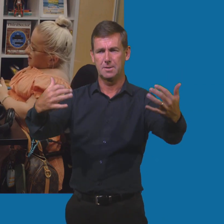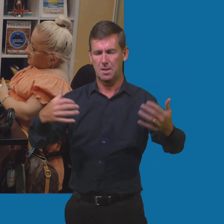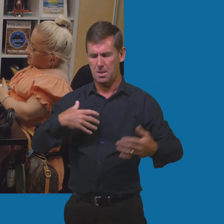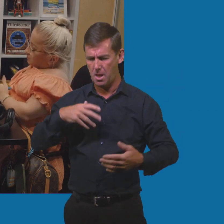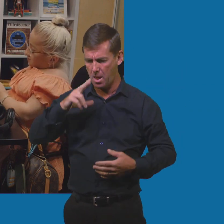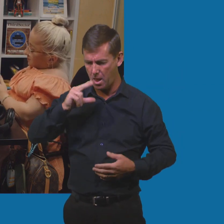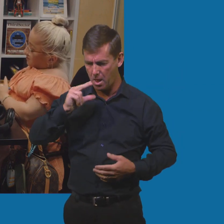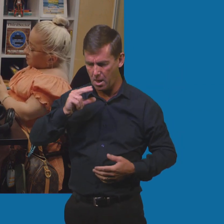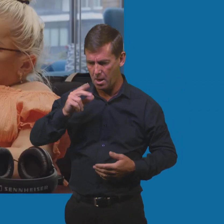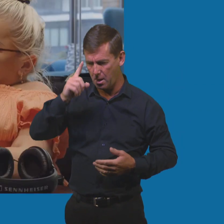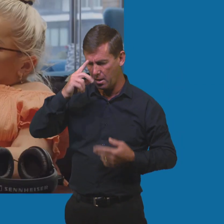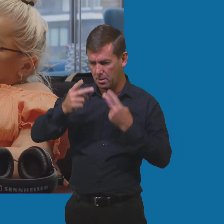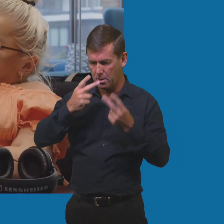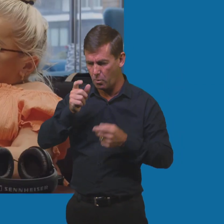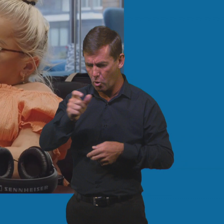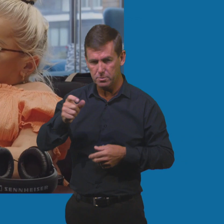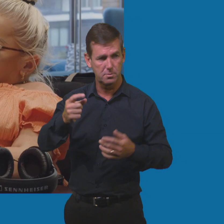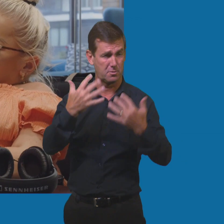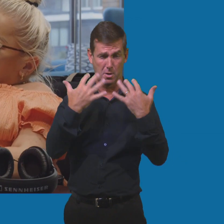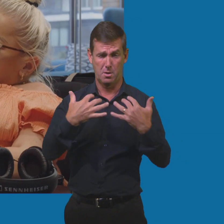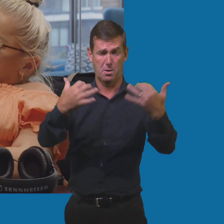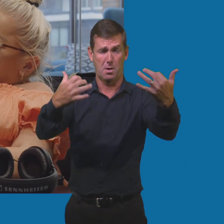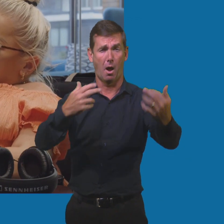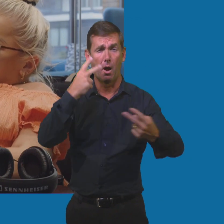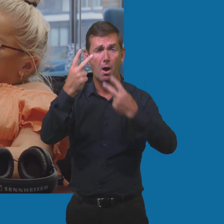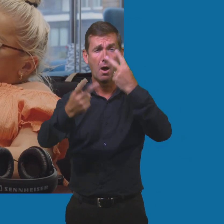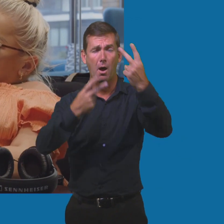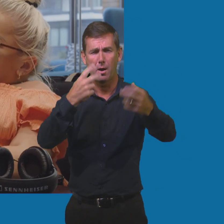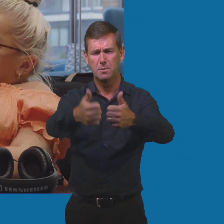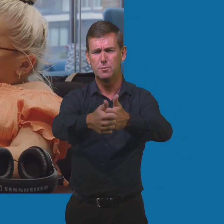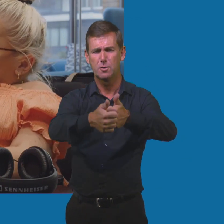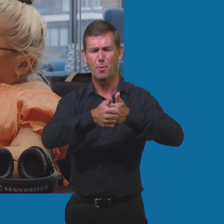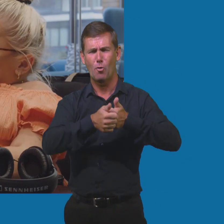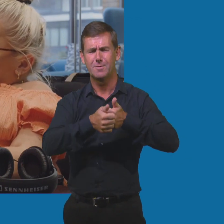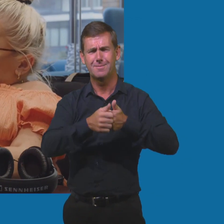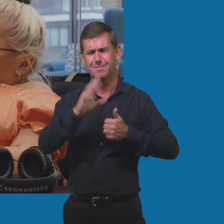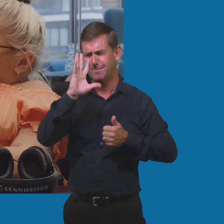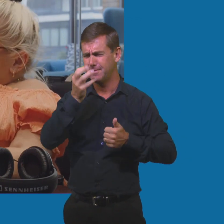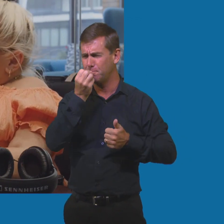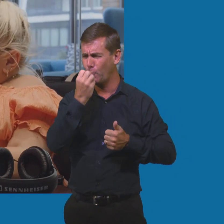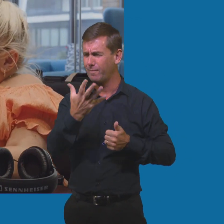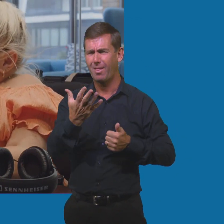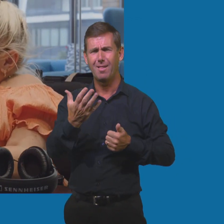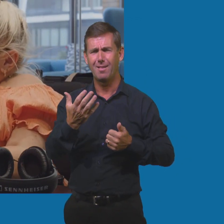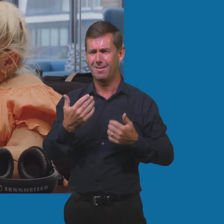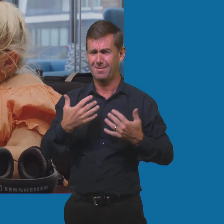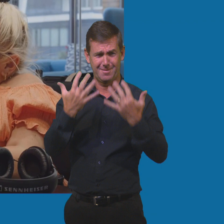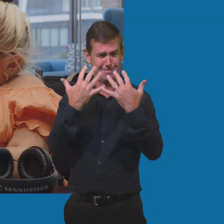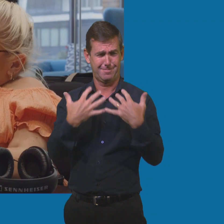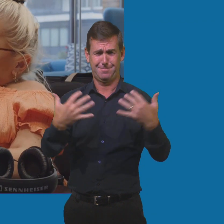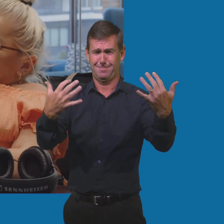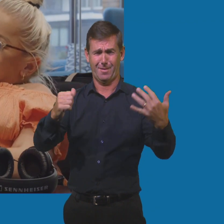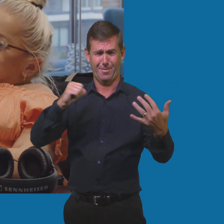him and supported him, and it was beautiful to see, and it was nice that he could be himself in front of that, like, thousands